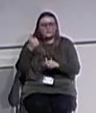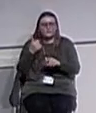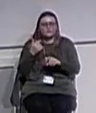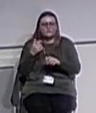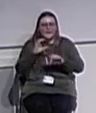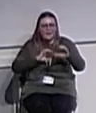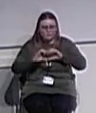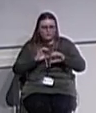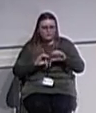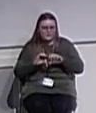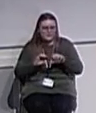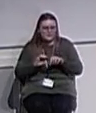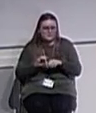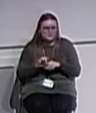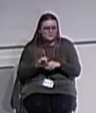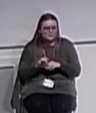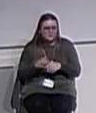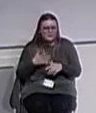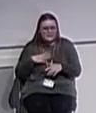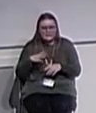degree, you have to have done some